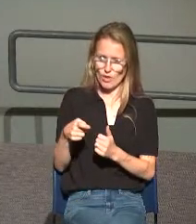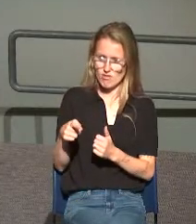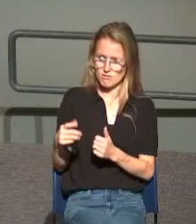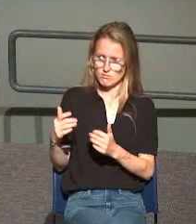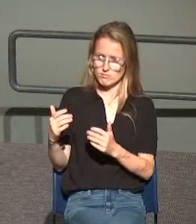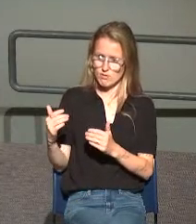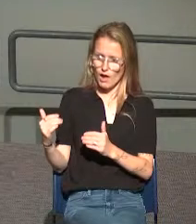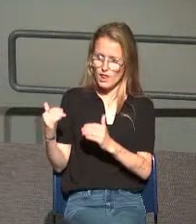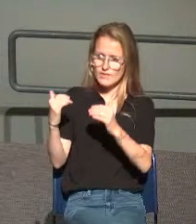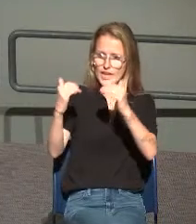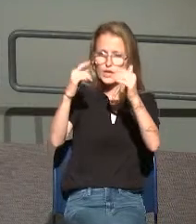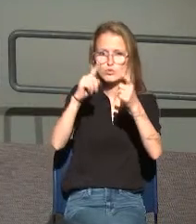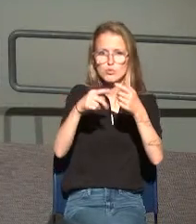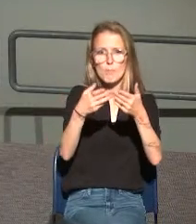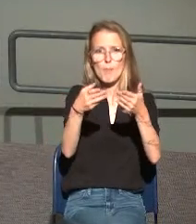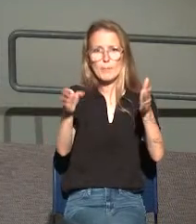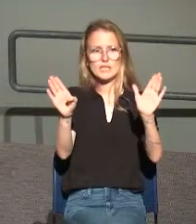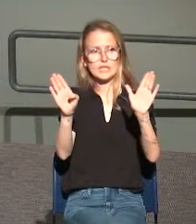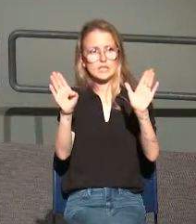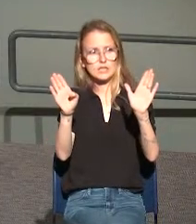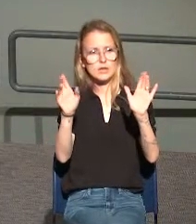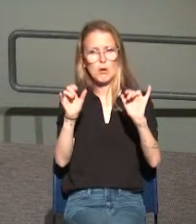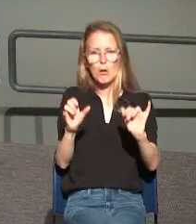to this broader issue?